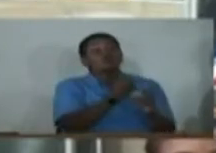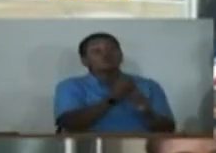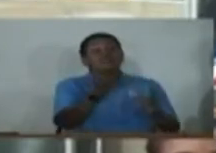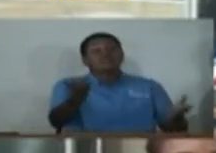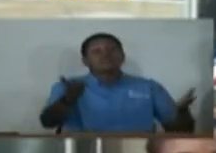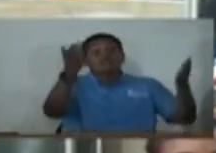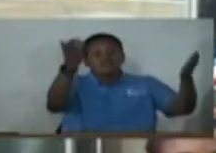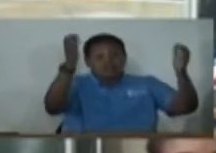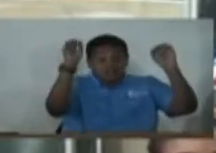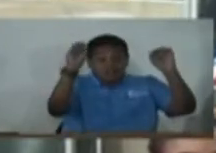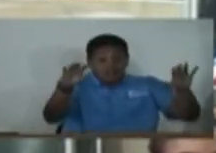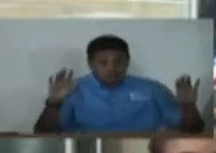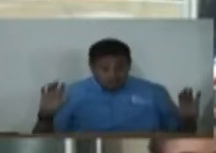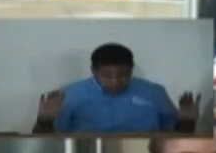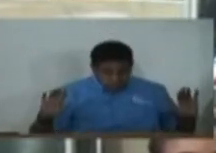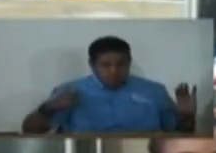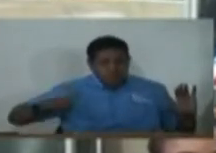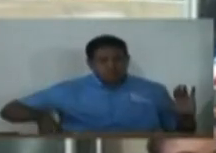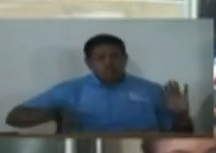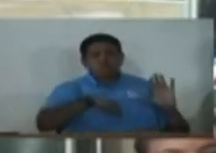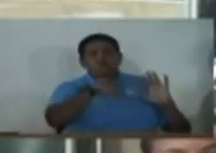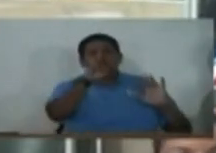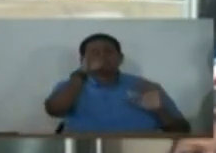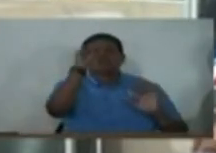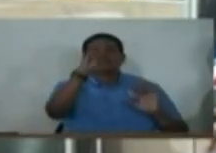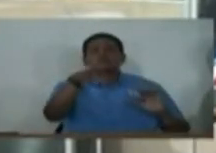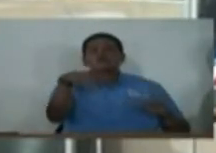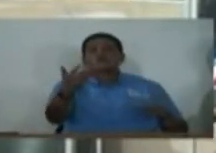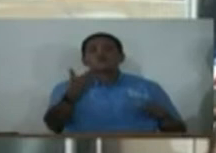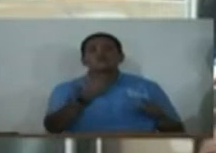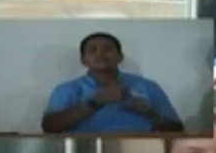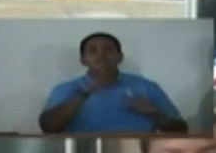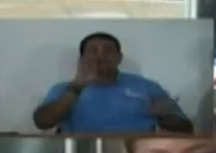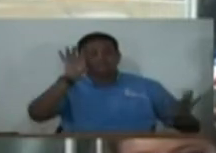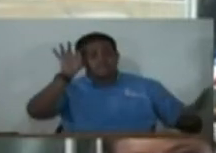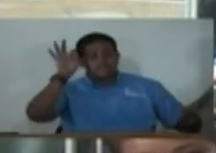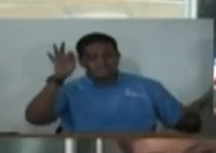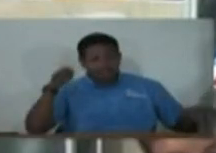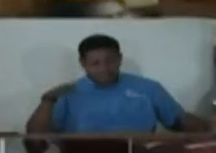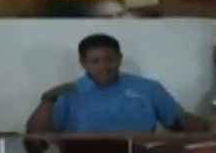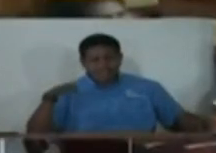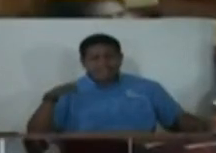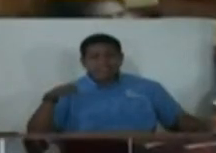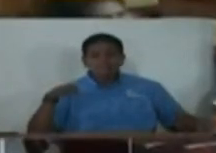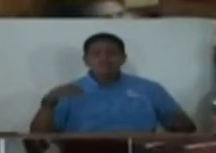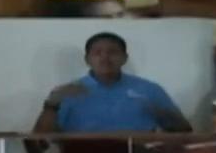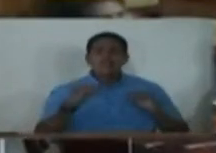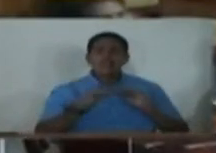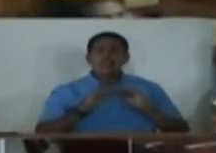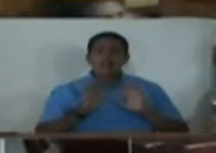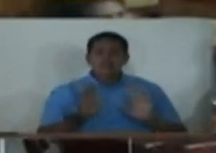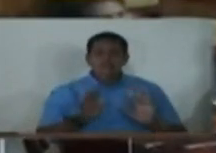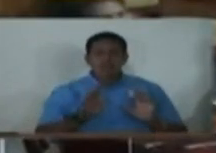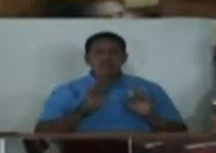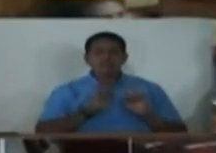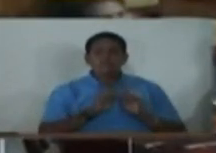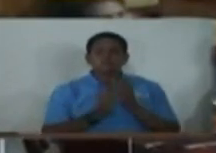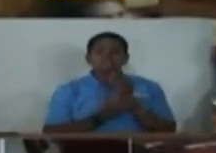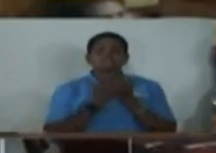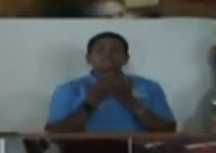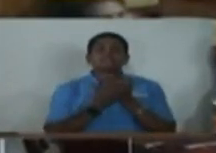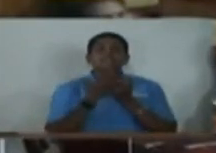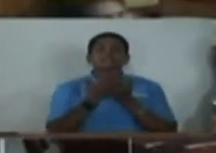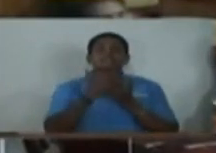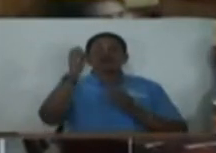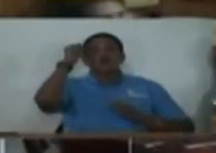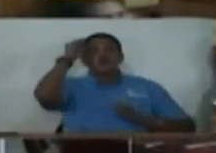itself, we bring definitive, clear, and easily